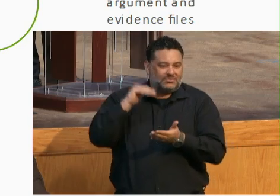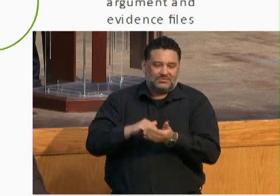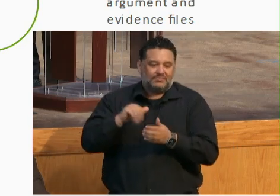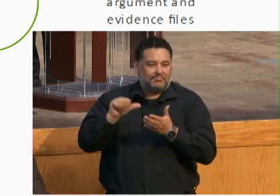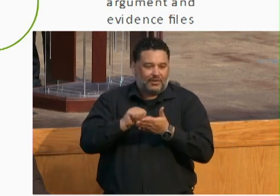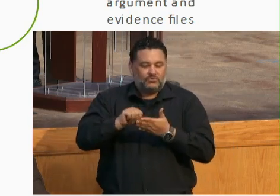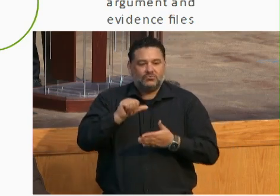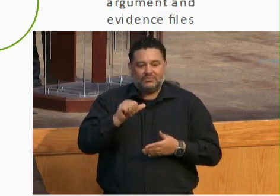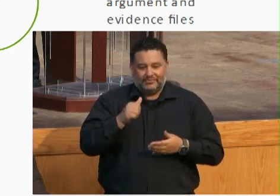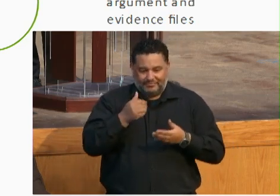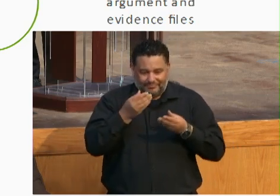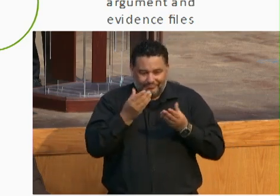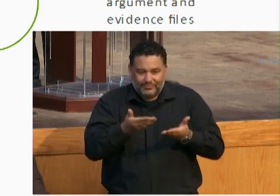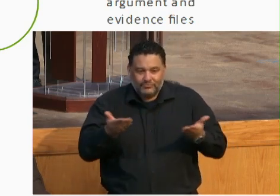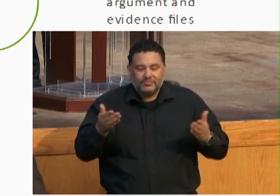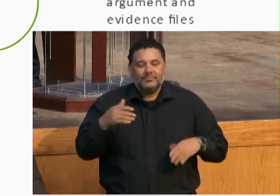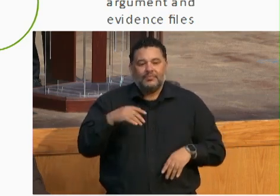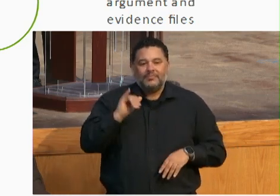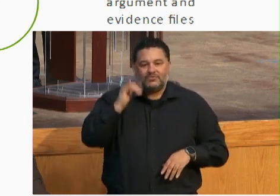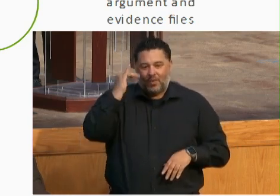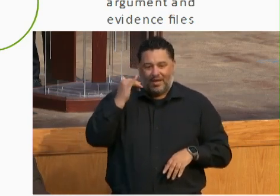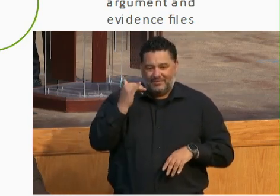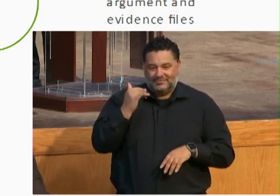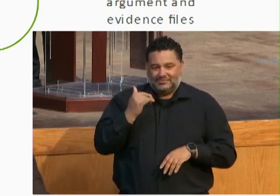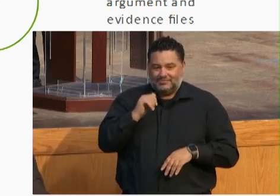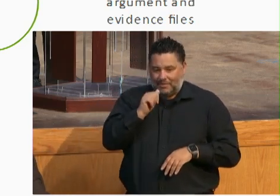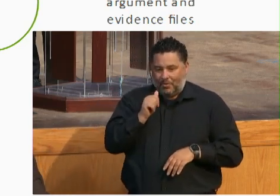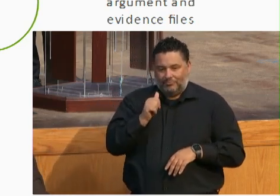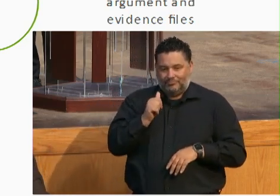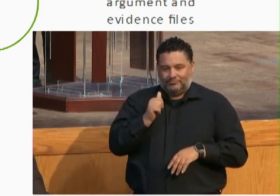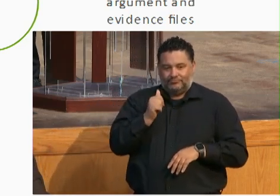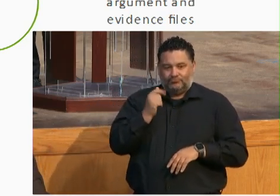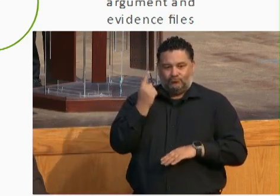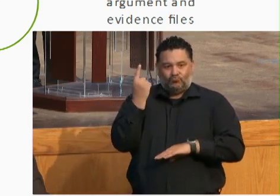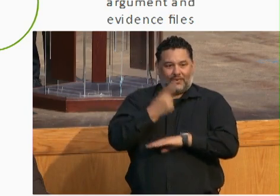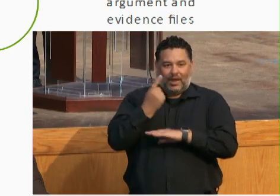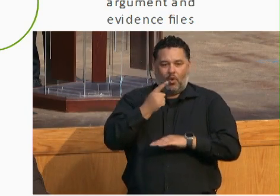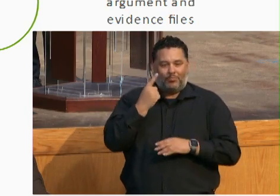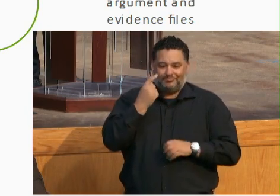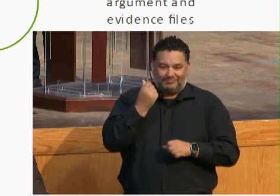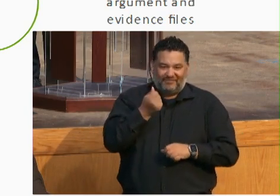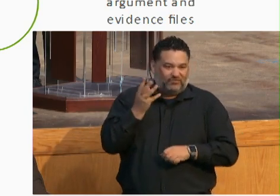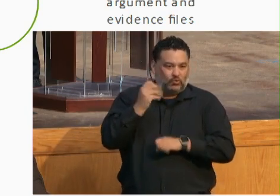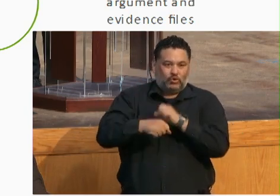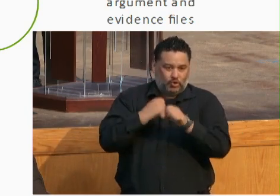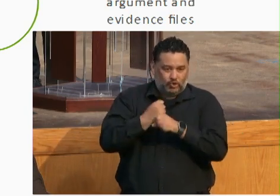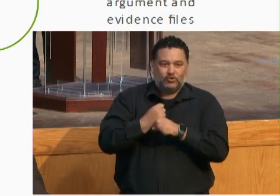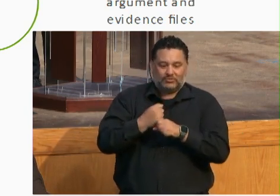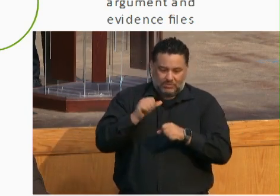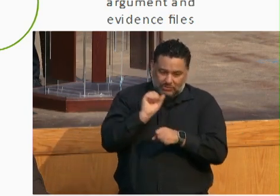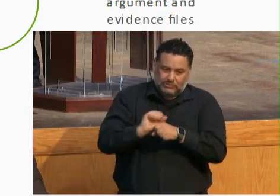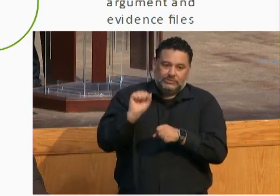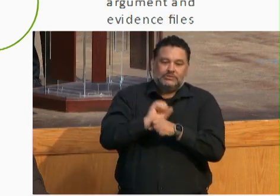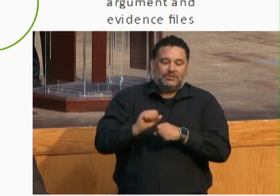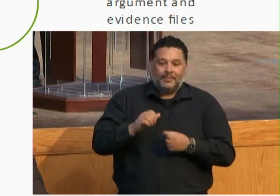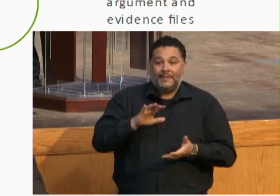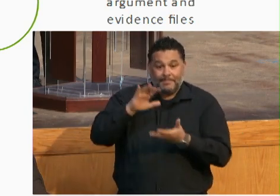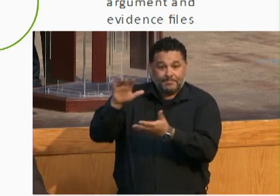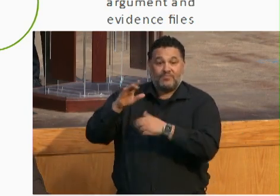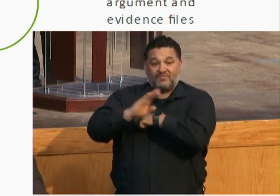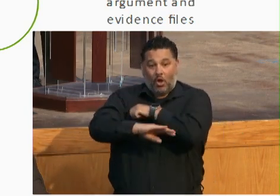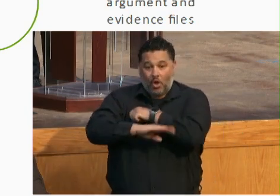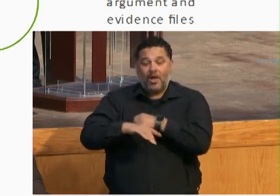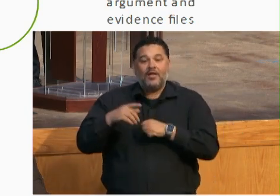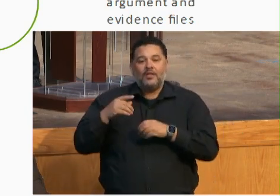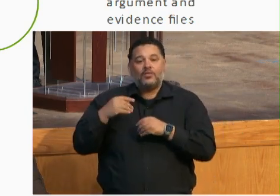multi-year process that we're working on. And then we submit at the end of fall. That gives the reviewers that are going to come and visit